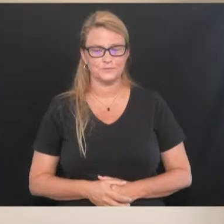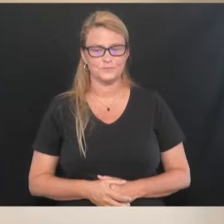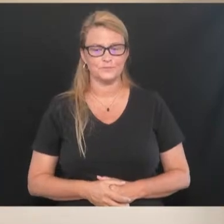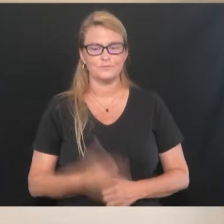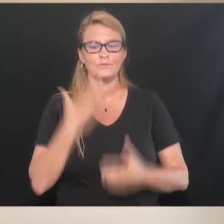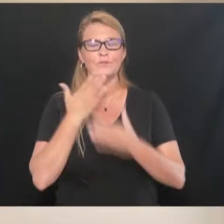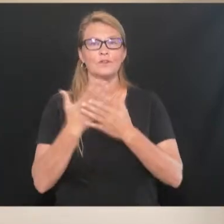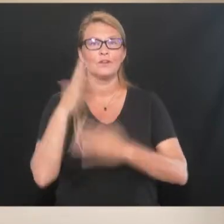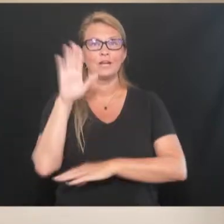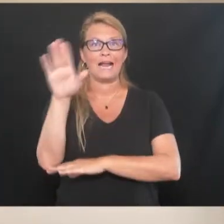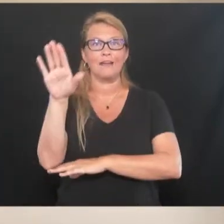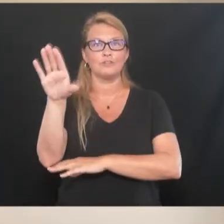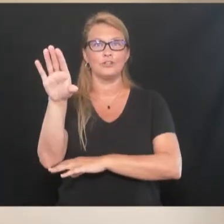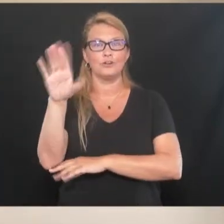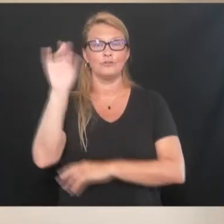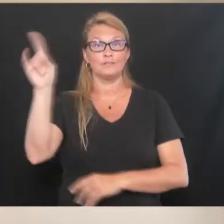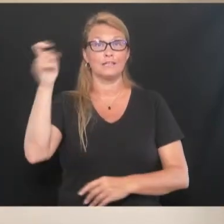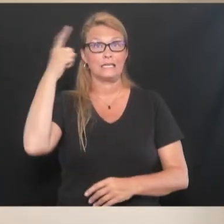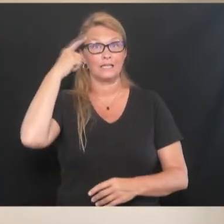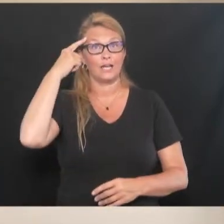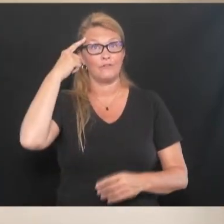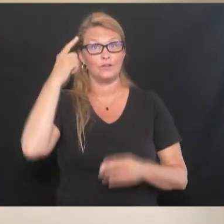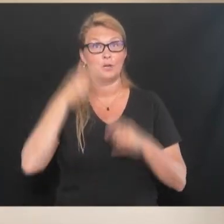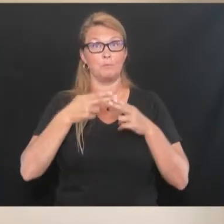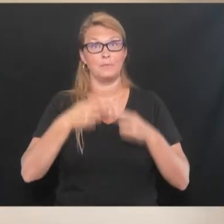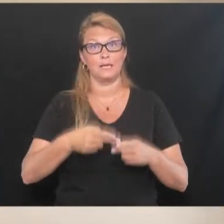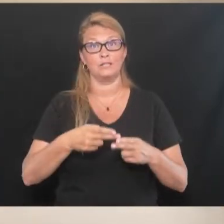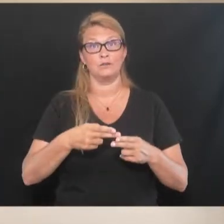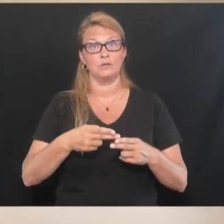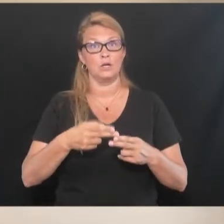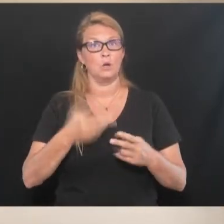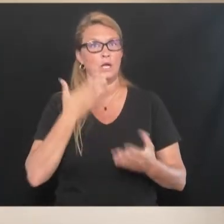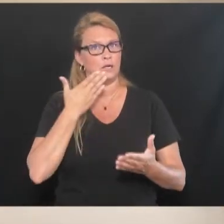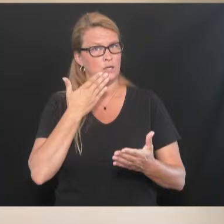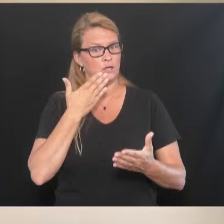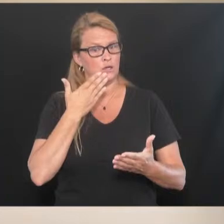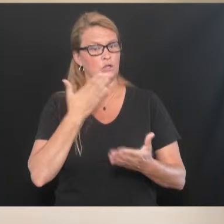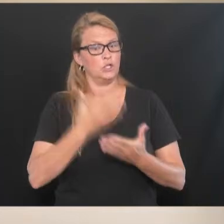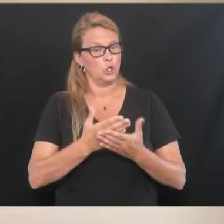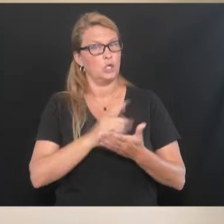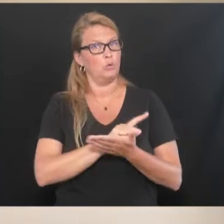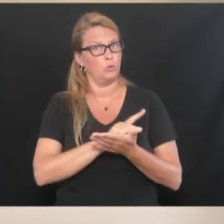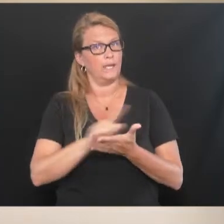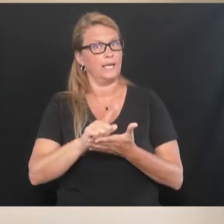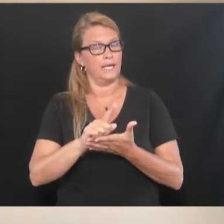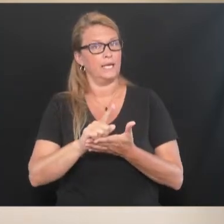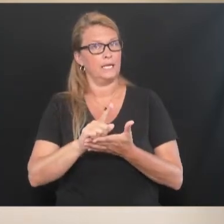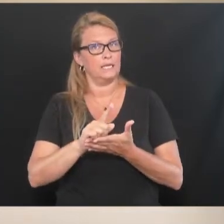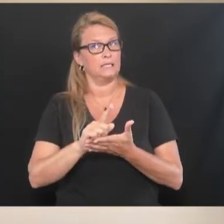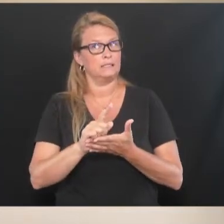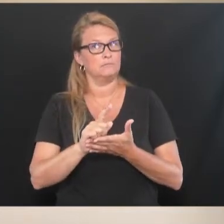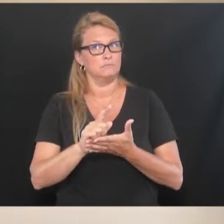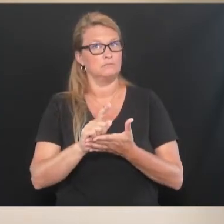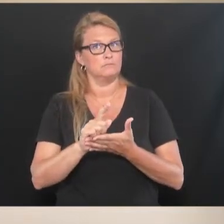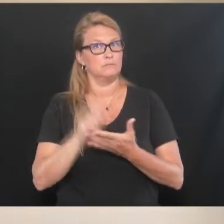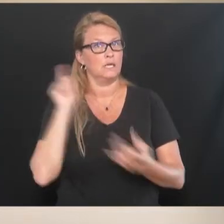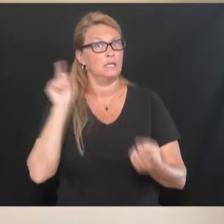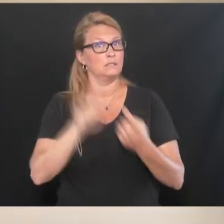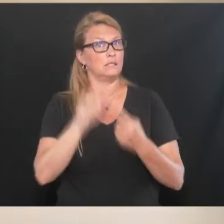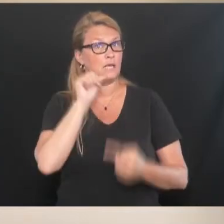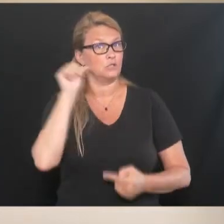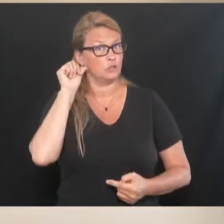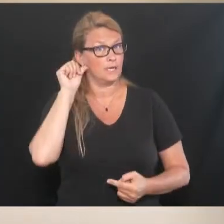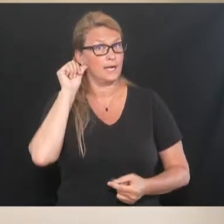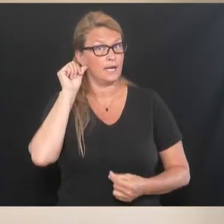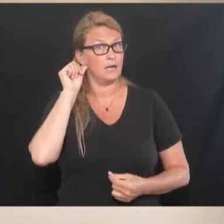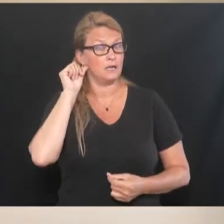Good afternoon. As the governor pointed out, we did have a strong week through yesterday.